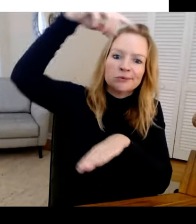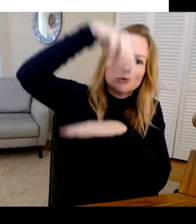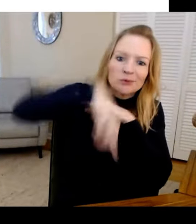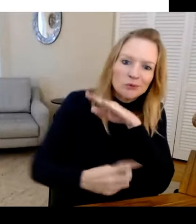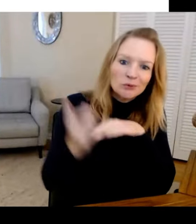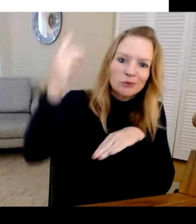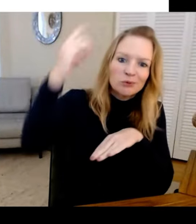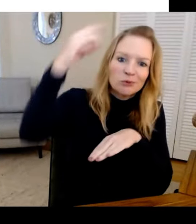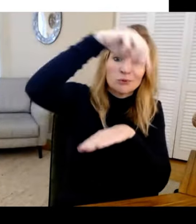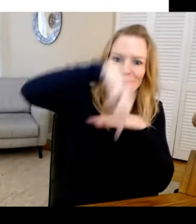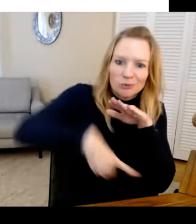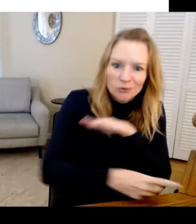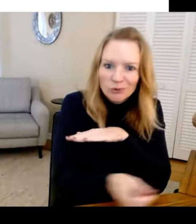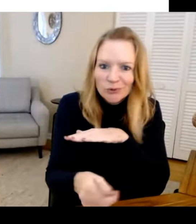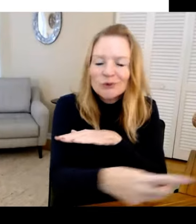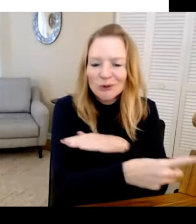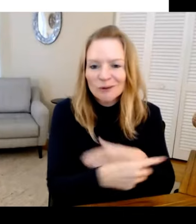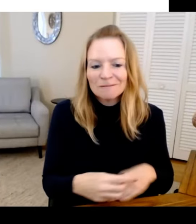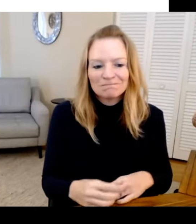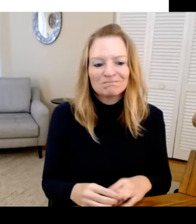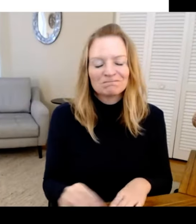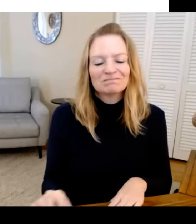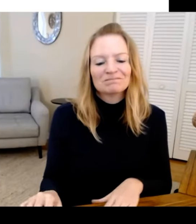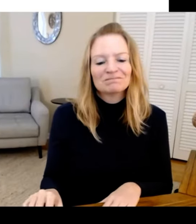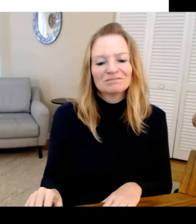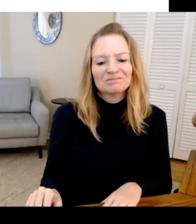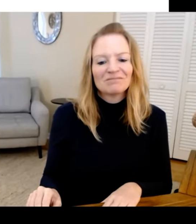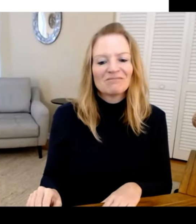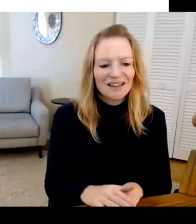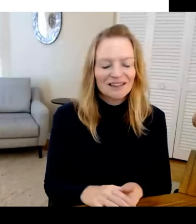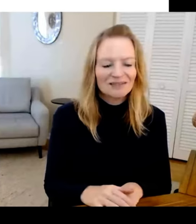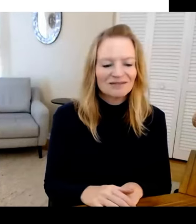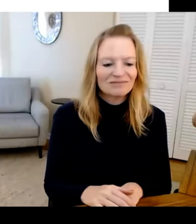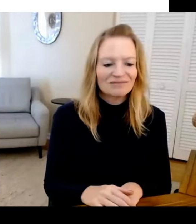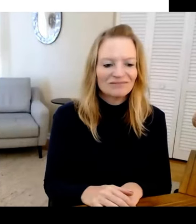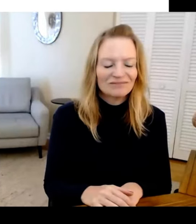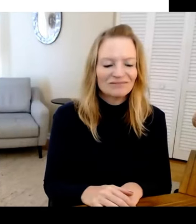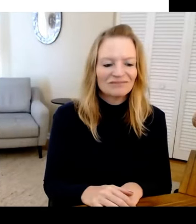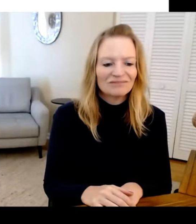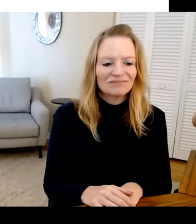the water, jumping through the water, and navigate in the water.